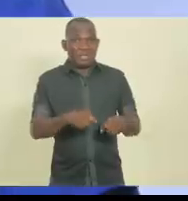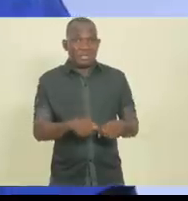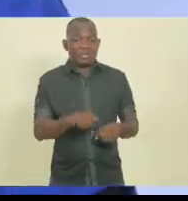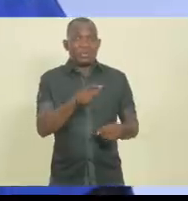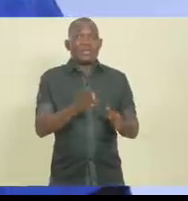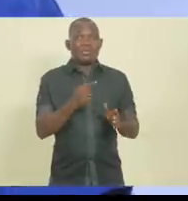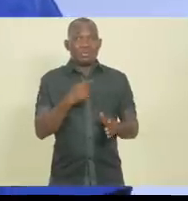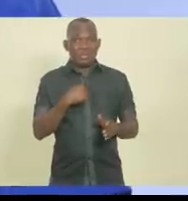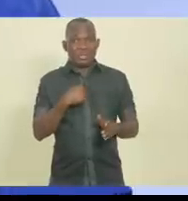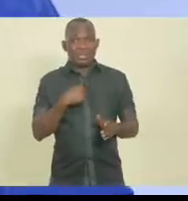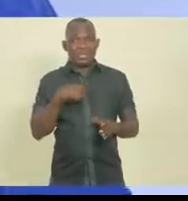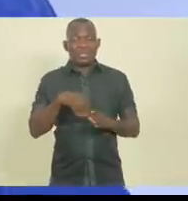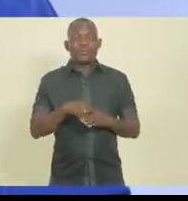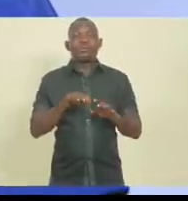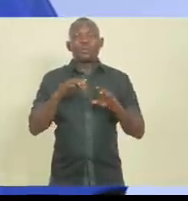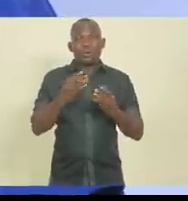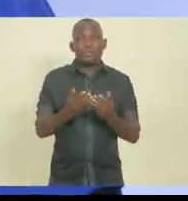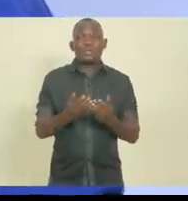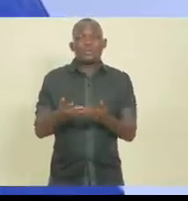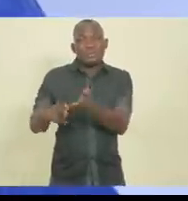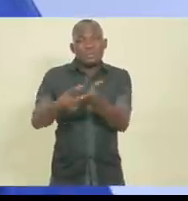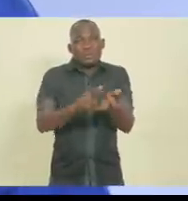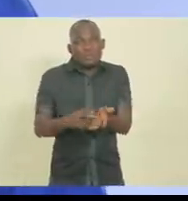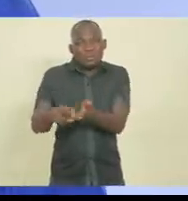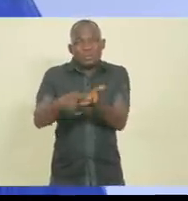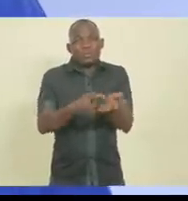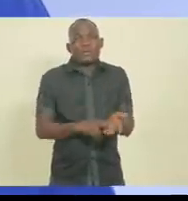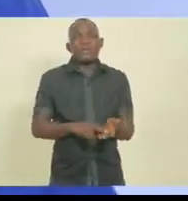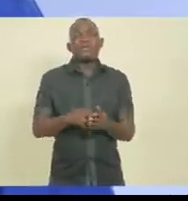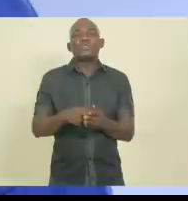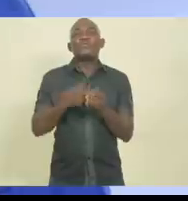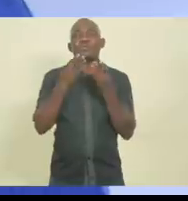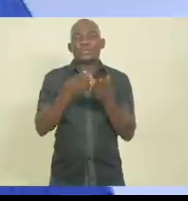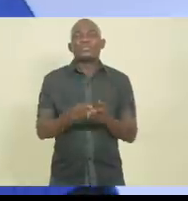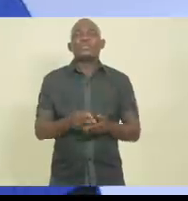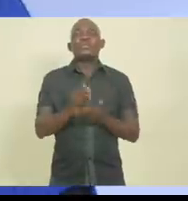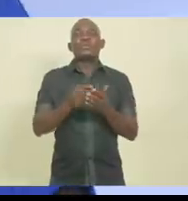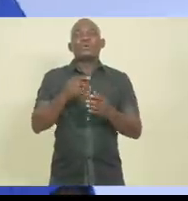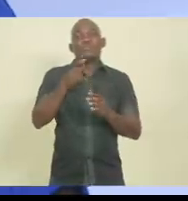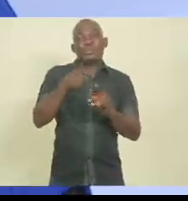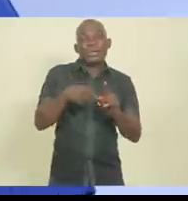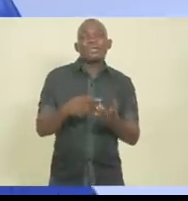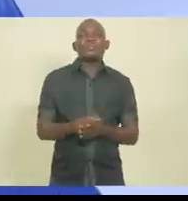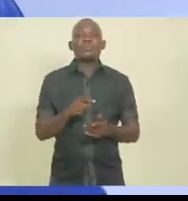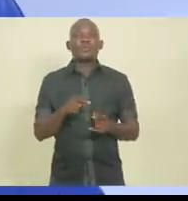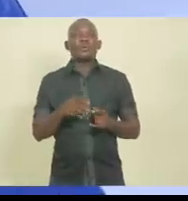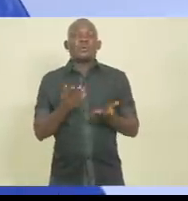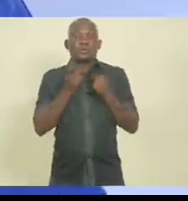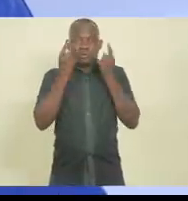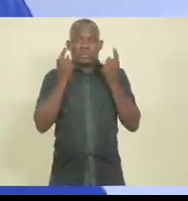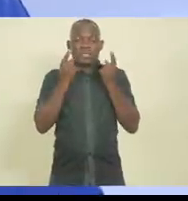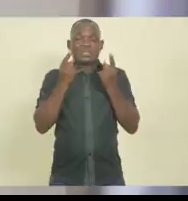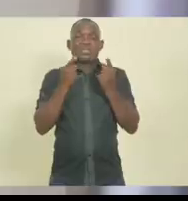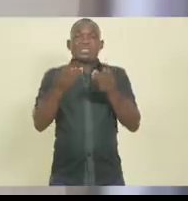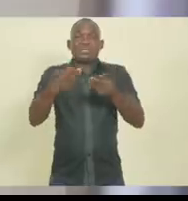you allow me to manage the company's finance books and records for some months? And if you are impressed, maybe create a position for